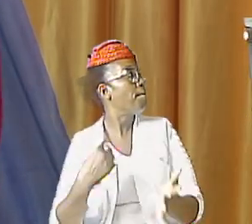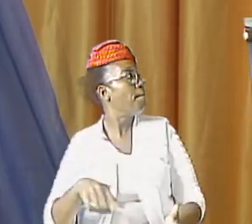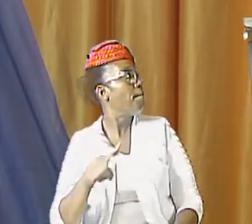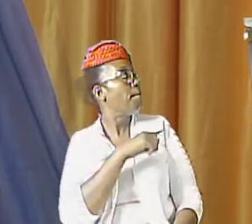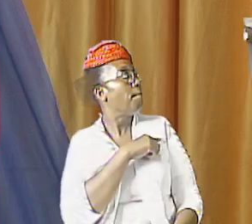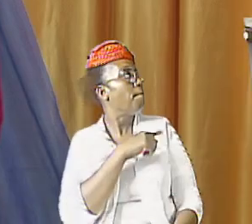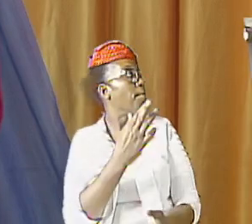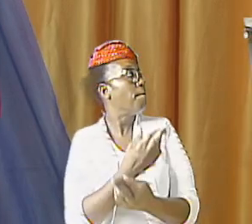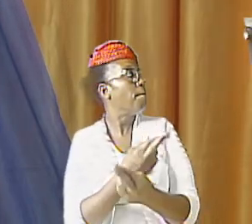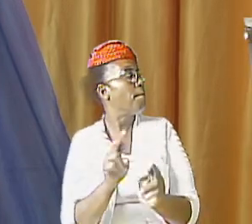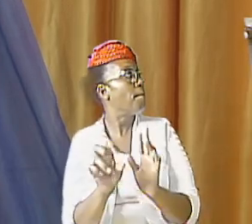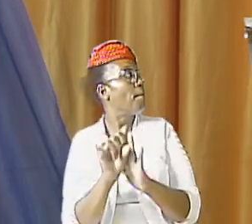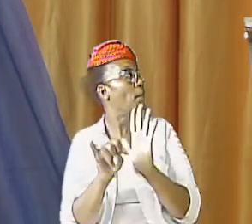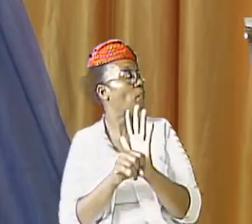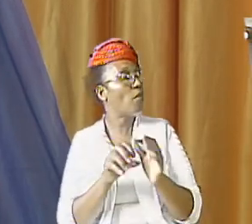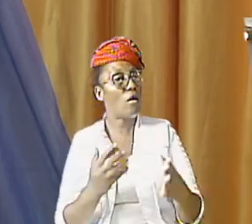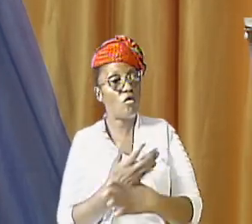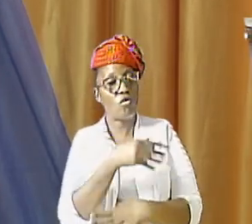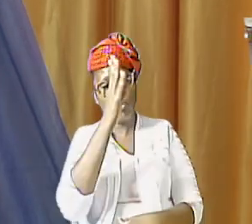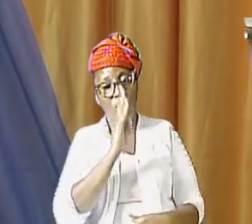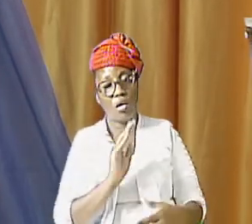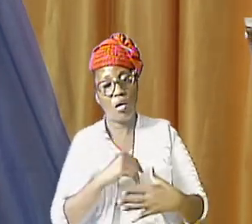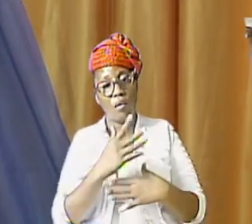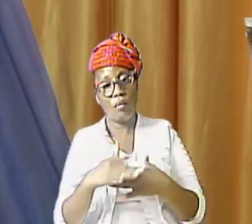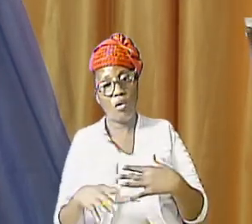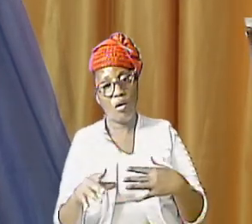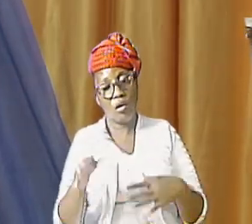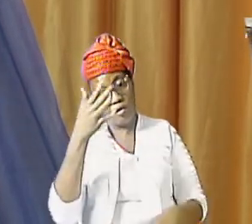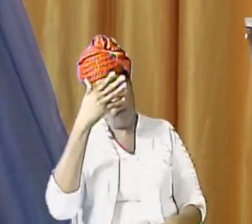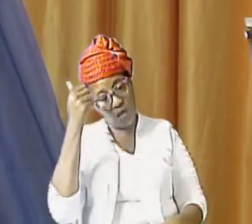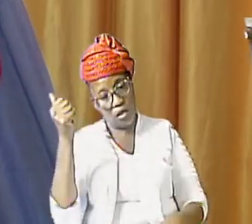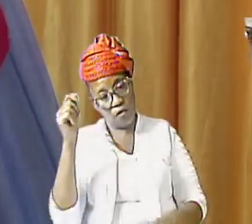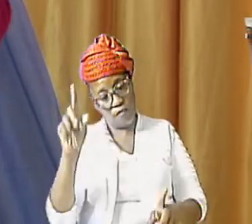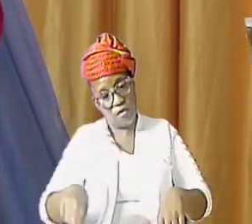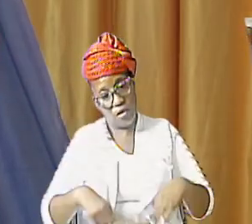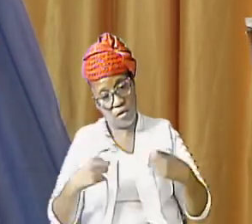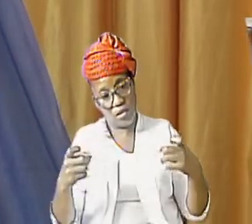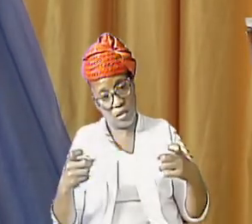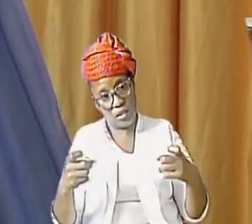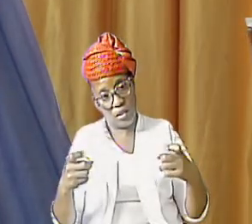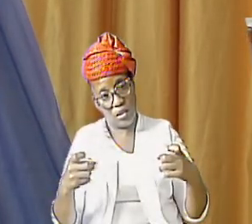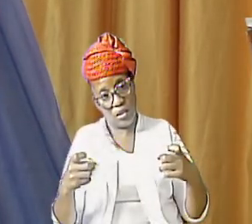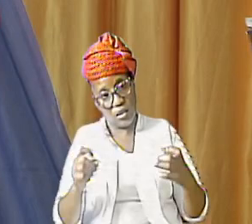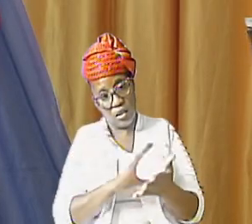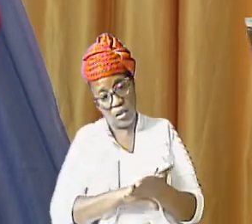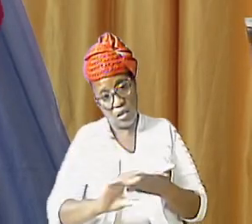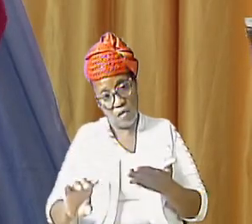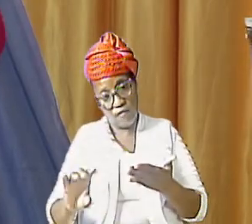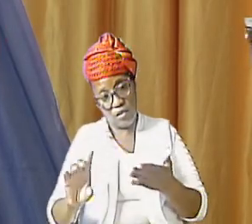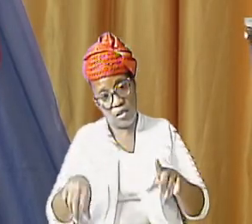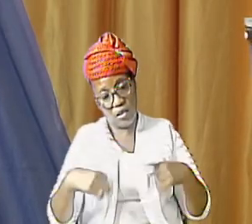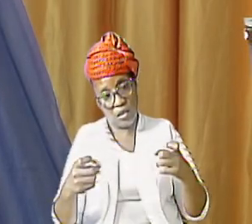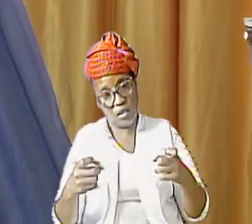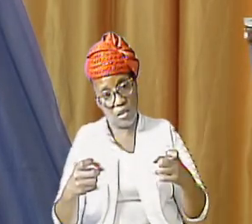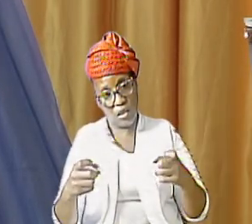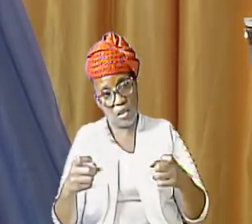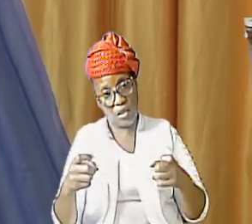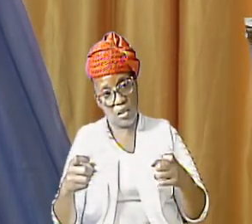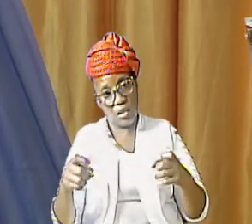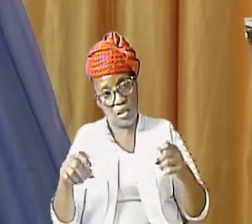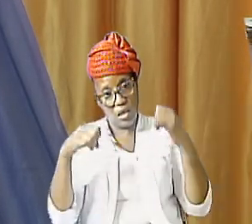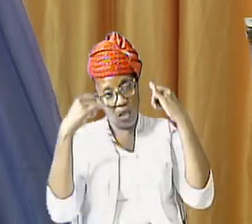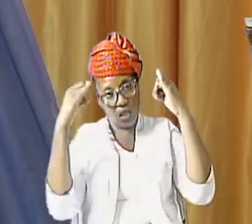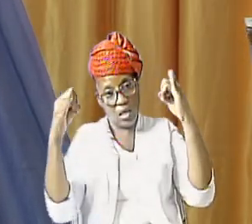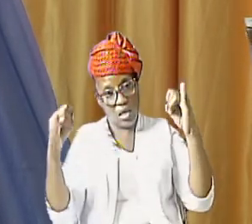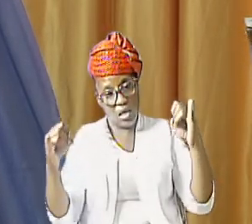we have redemption through his blood, forgiveness of sin. He is the image of the